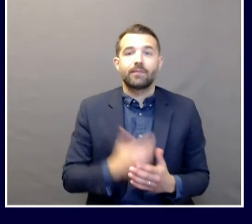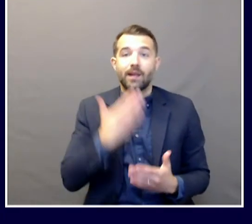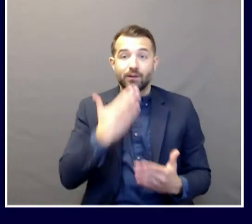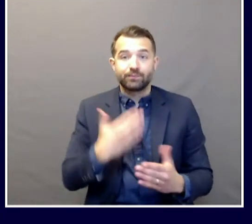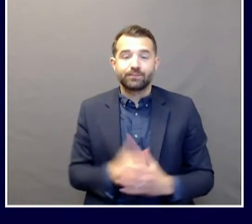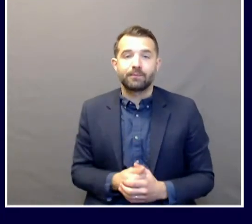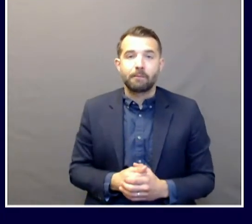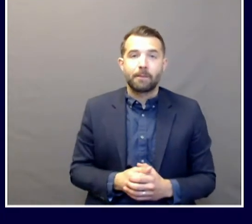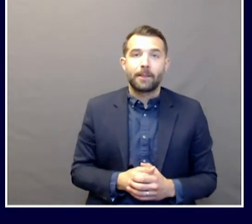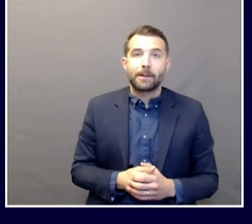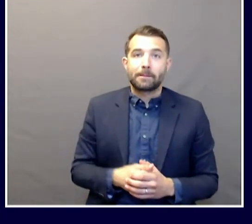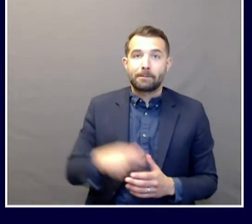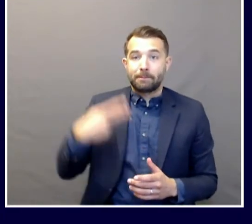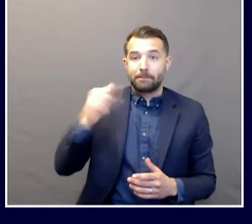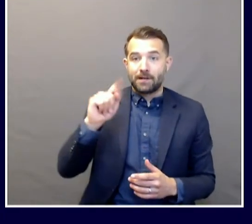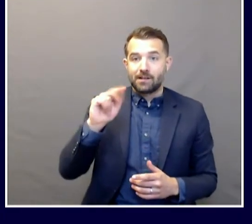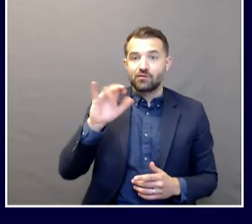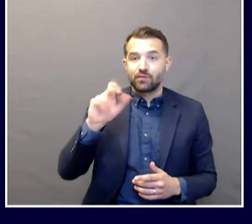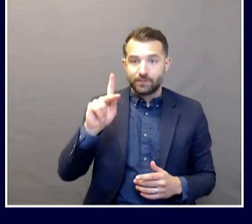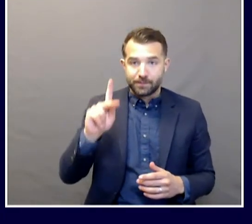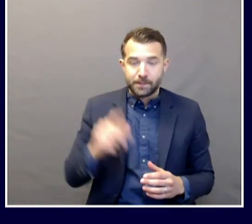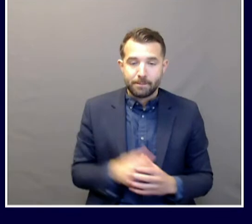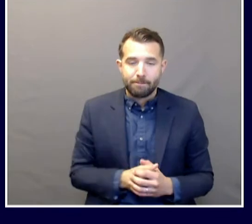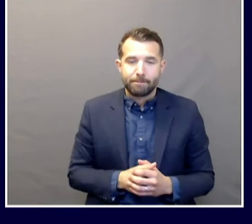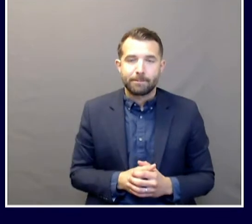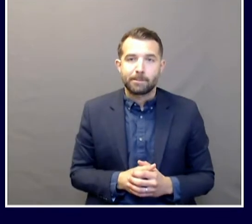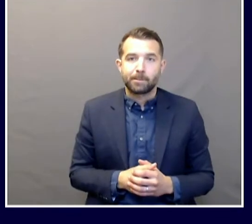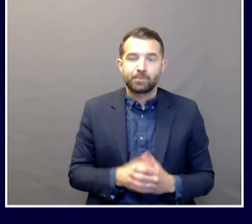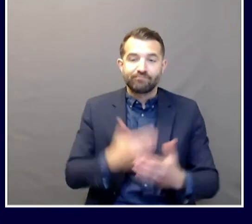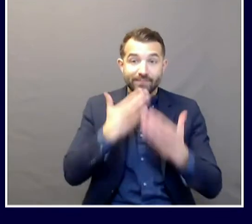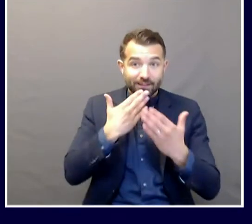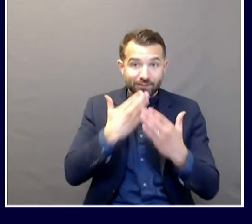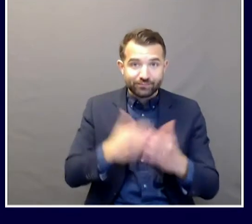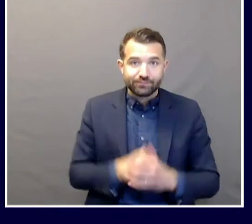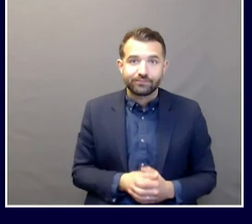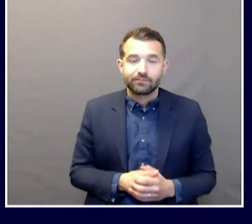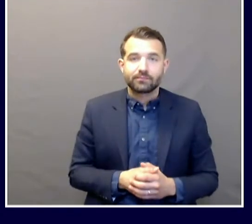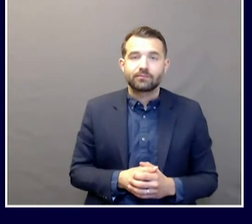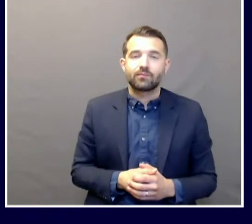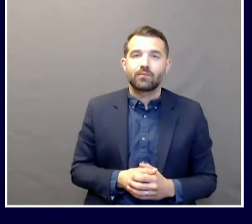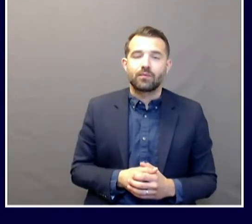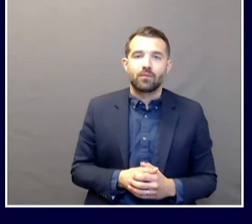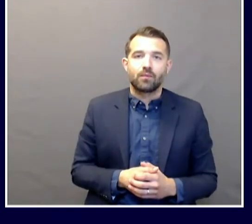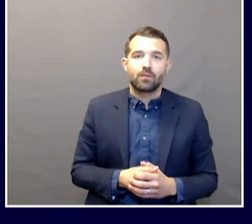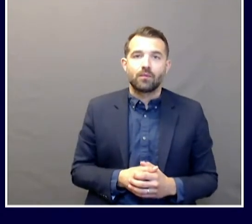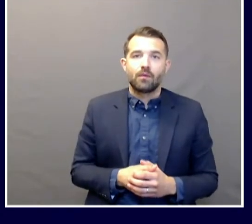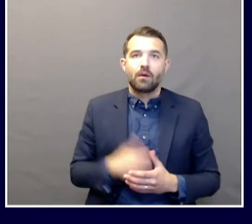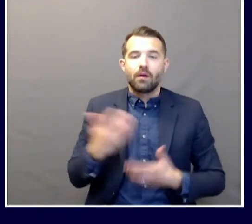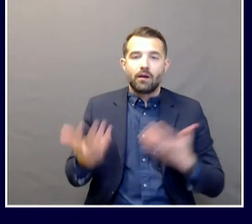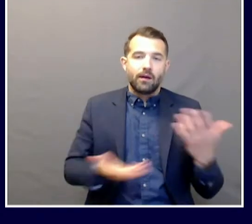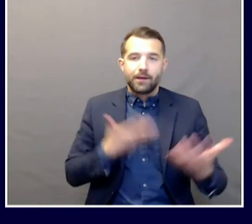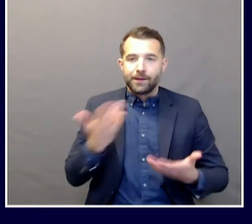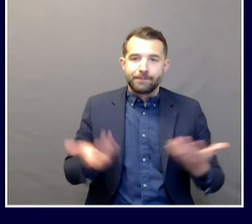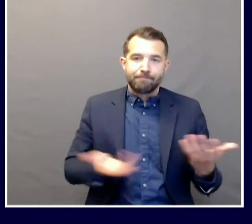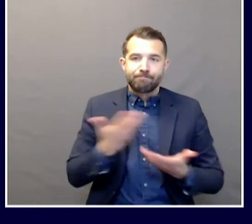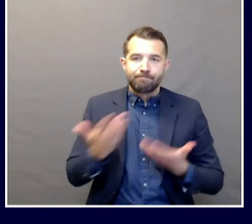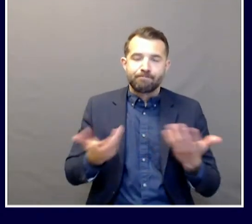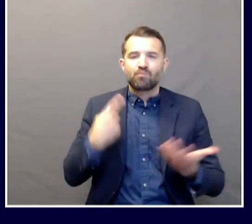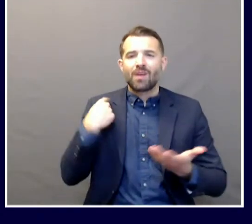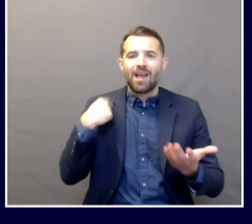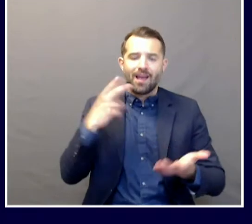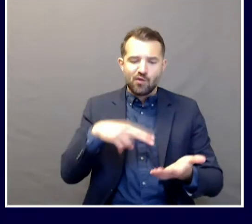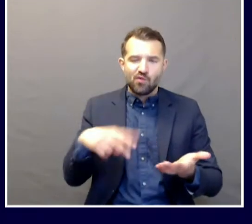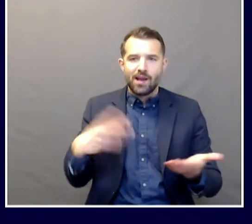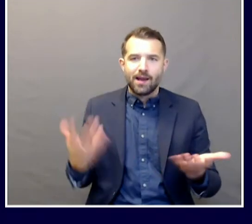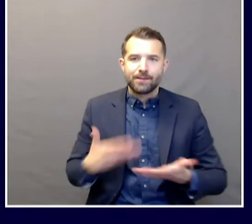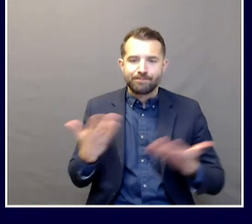Thank you very much. A couple of things. We've noticed from data from Johns Hopkins University